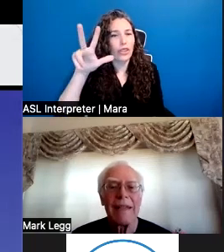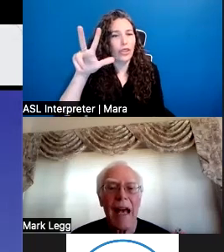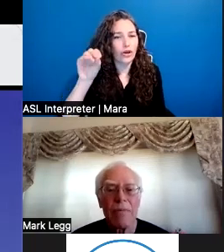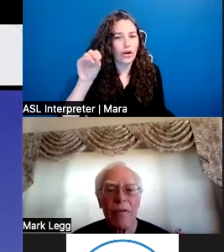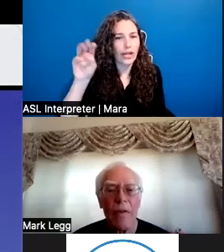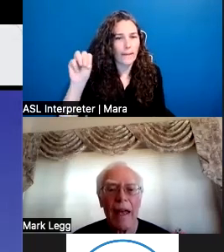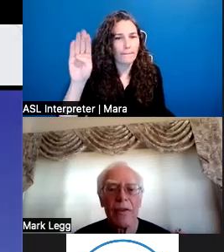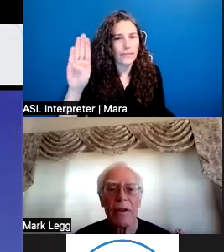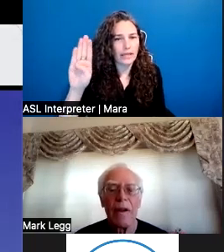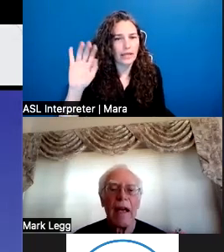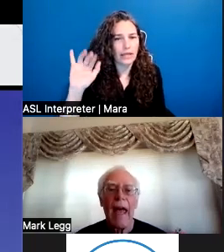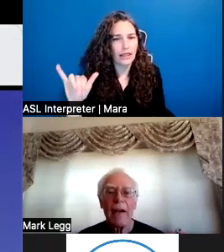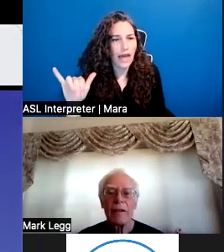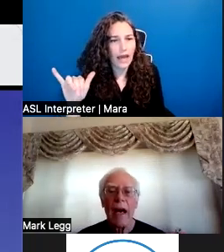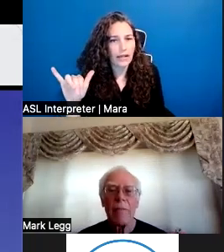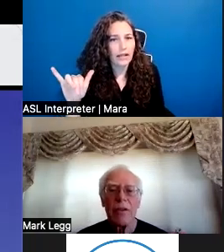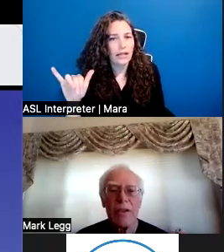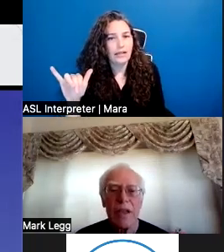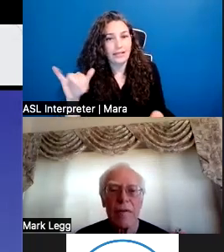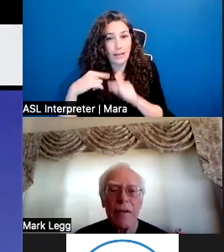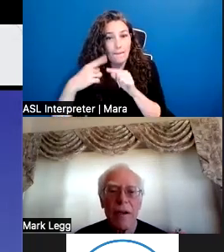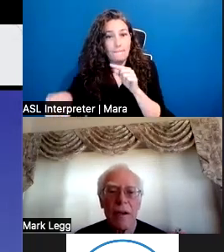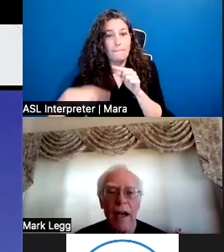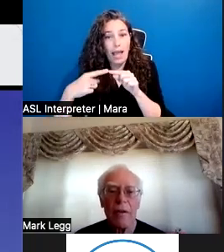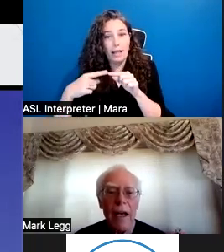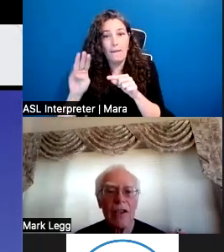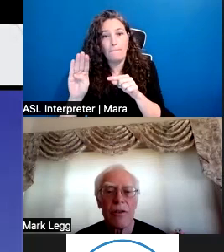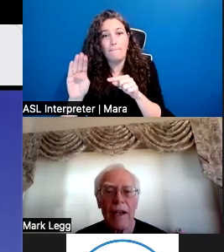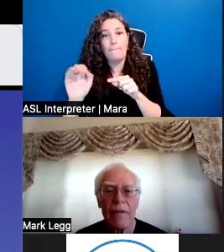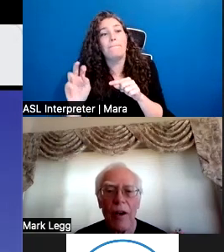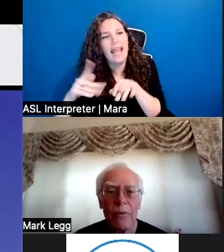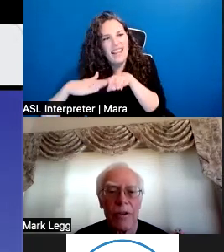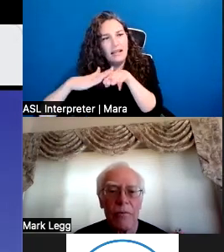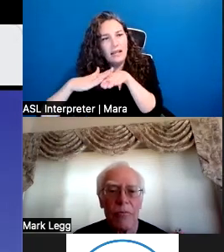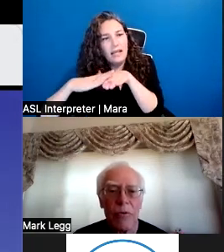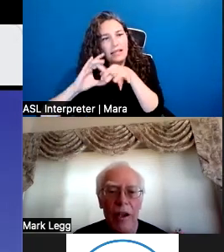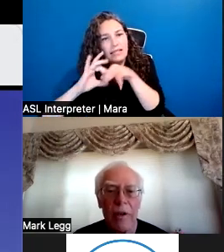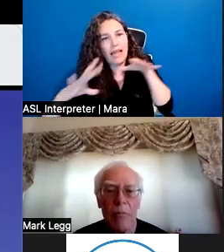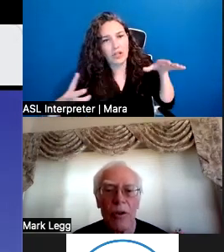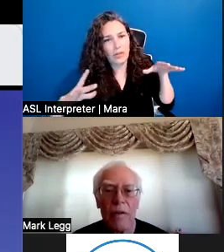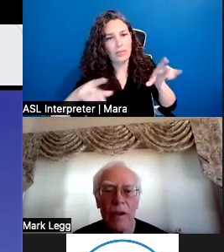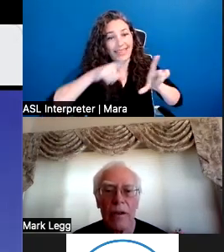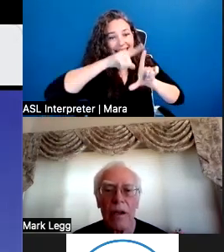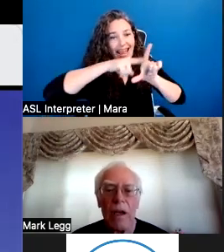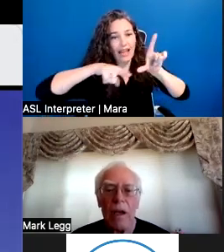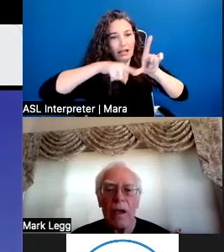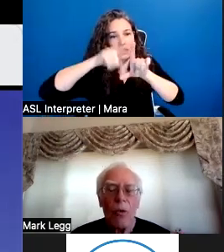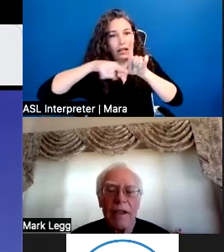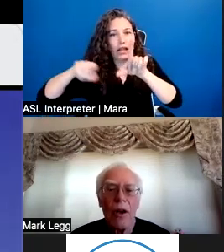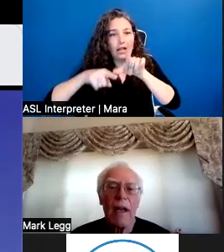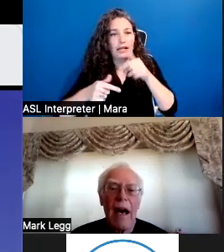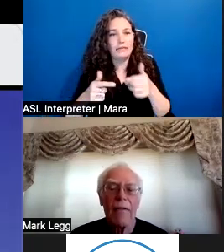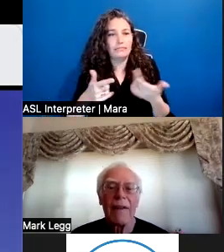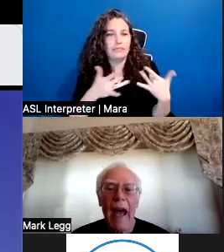bank detachment fault, that sort of angled line, but you can see the vertical lines are the main strike slip faults, which are thought to be mostly vertical.